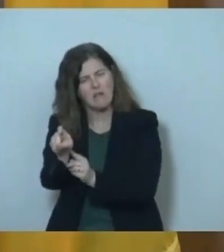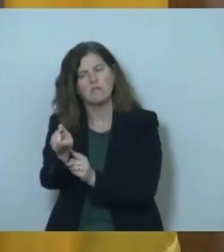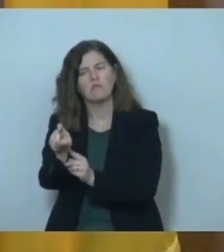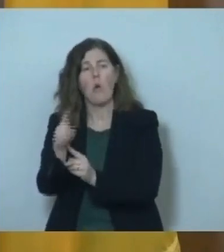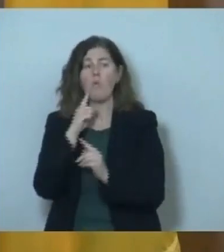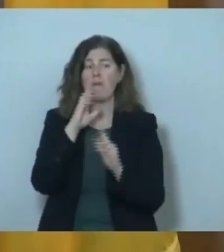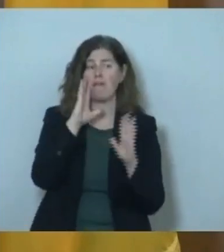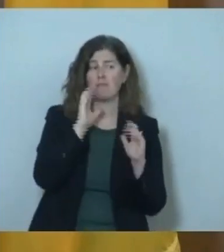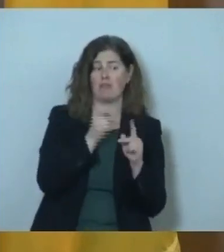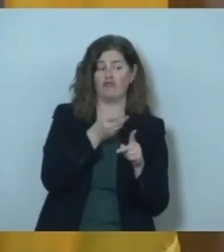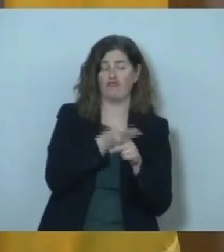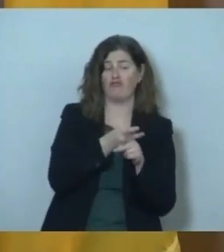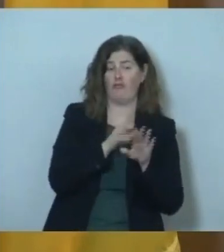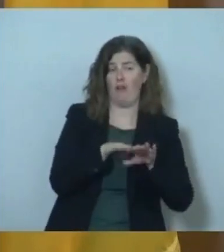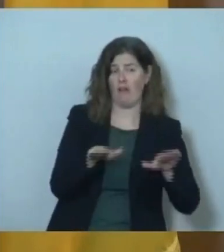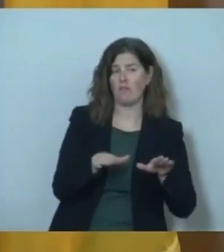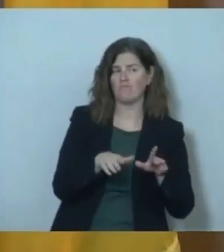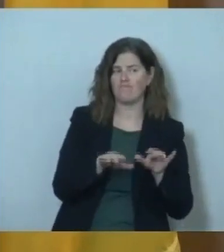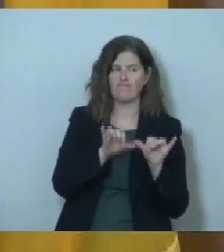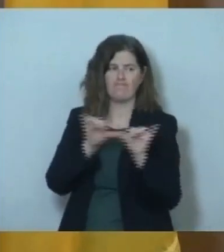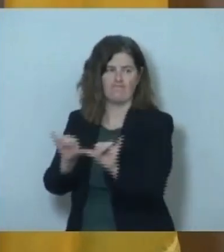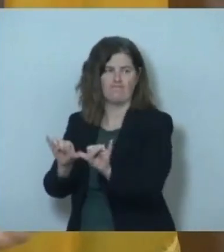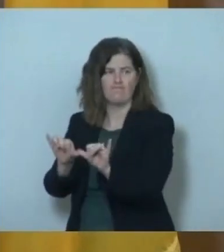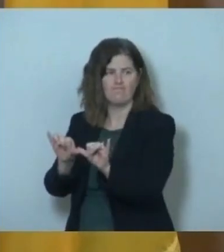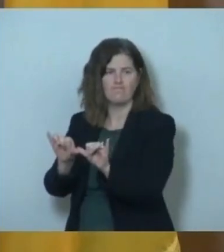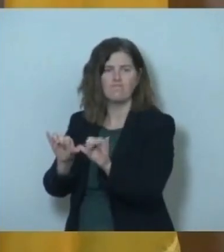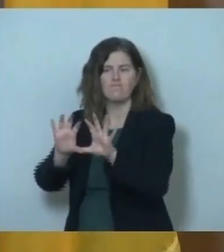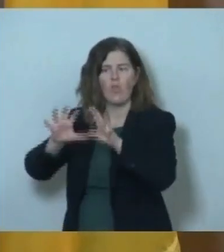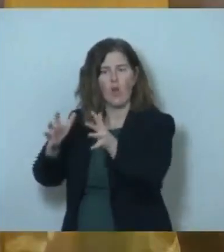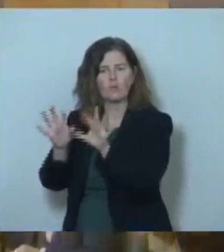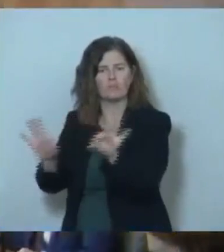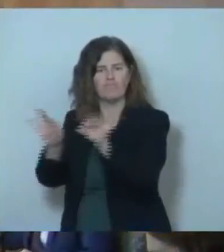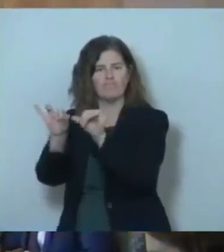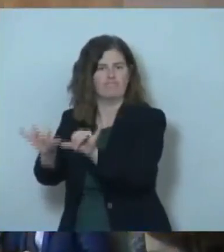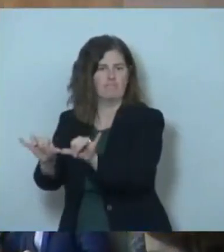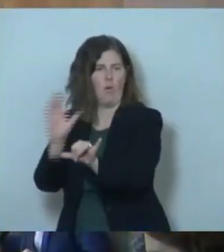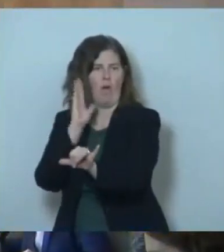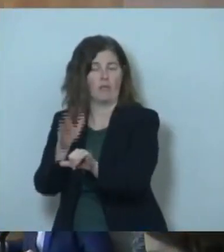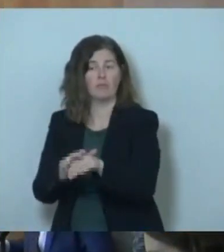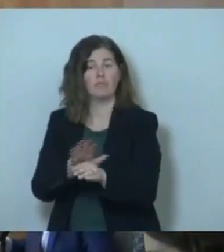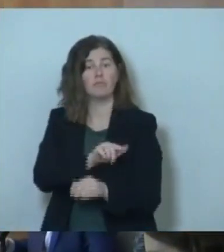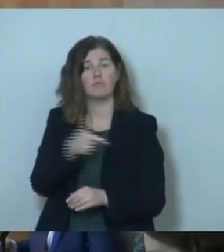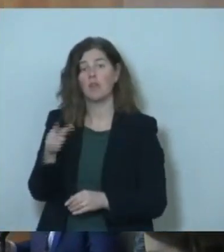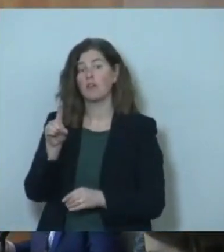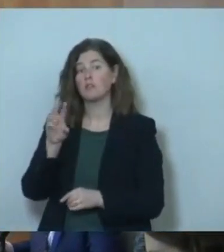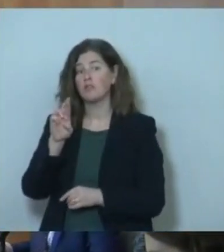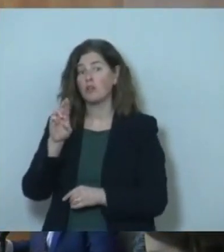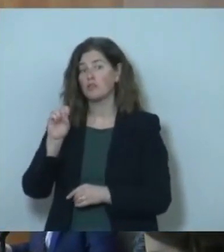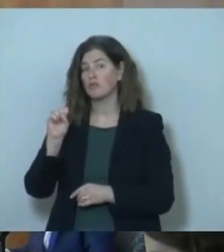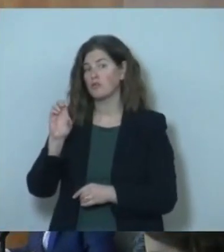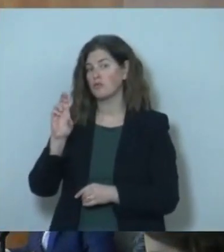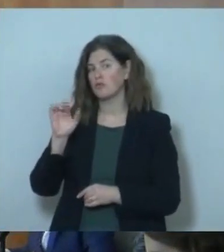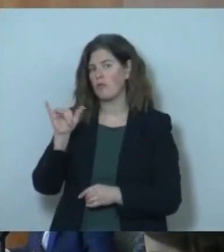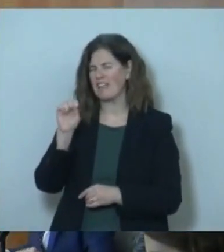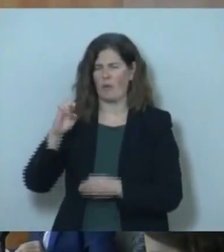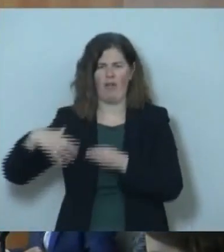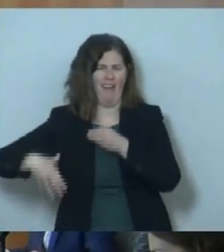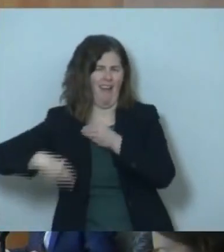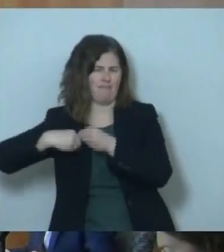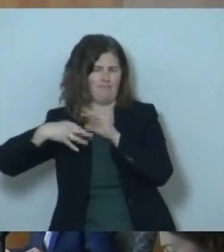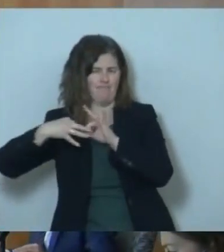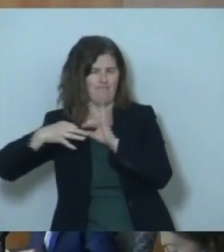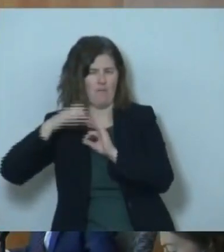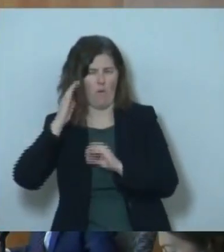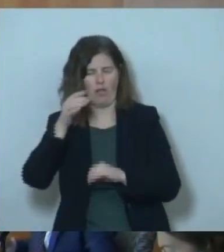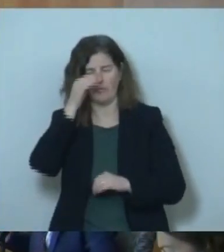to stay the course with those essential services. Dr. Scrace. Yeah, I just want to put the remarks I'm about to make in